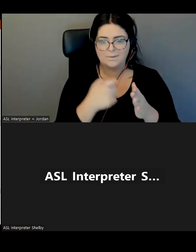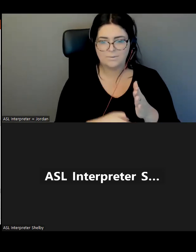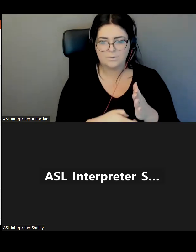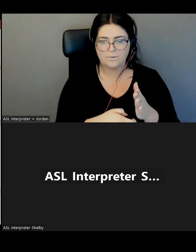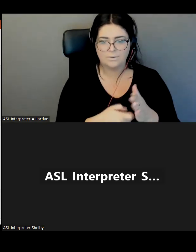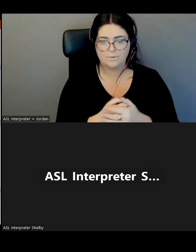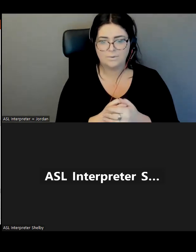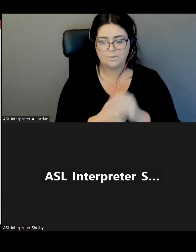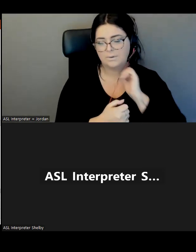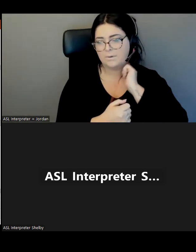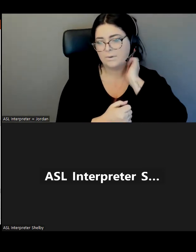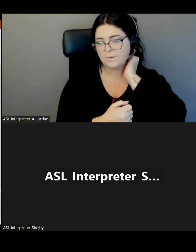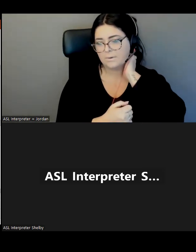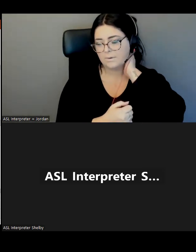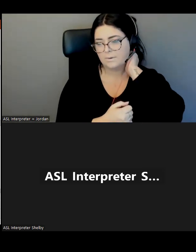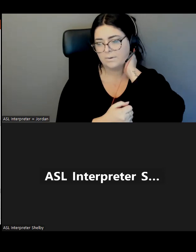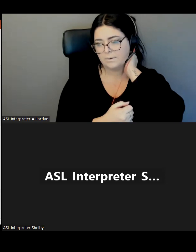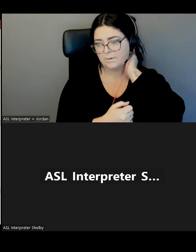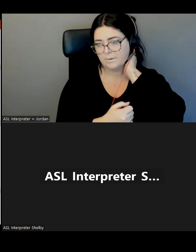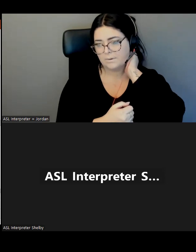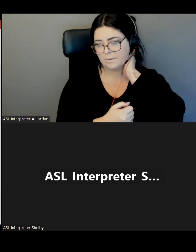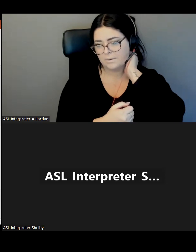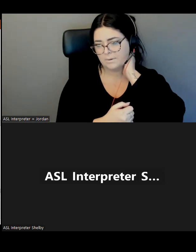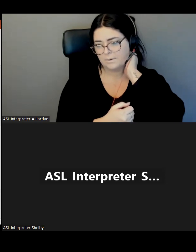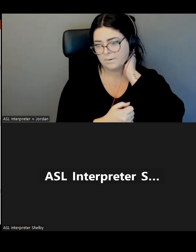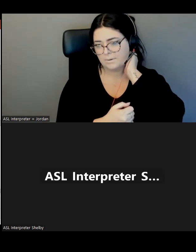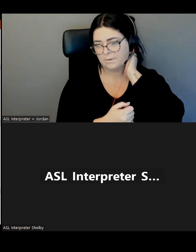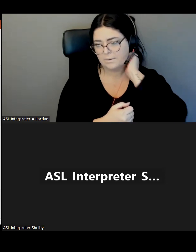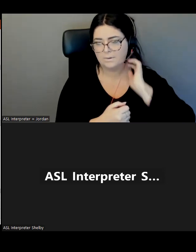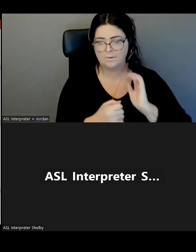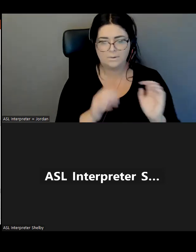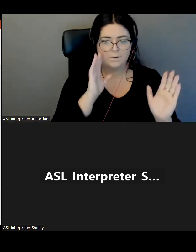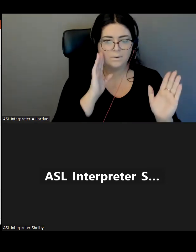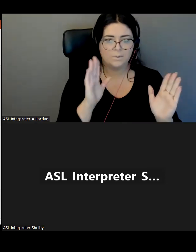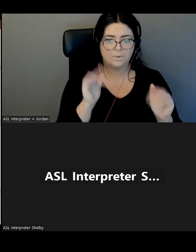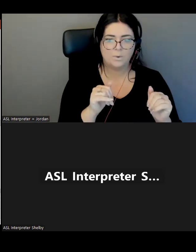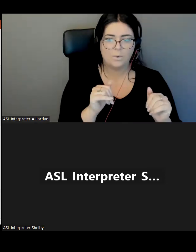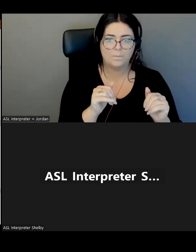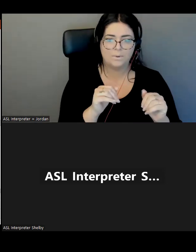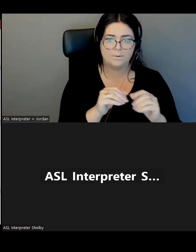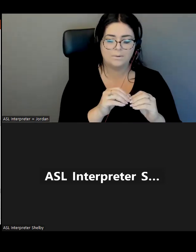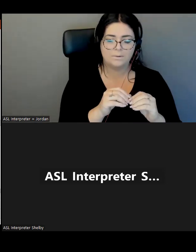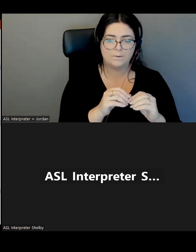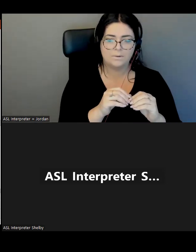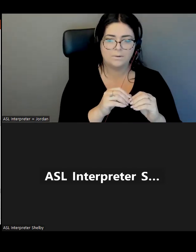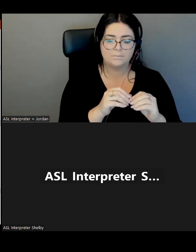is that we would continue to be able to do additional things like that in coming years and